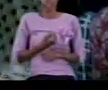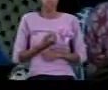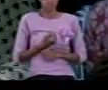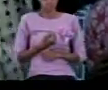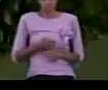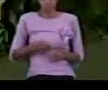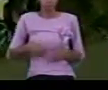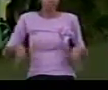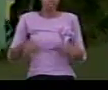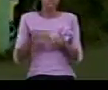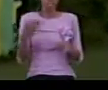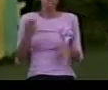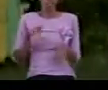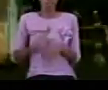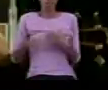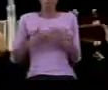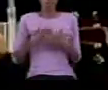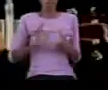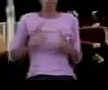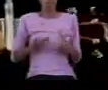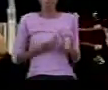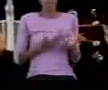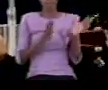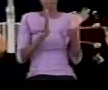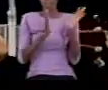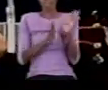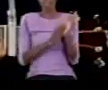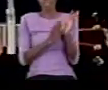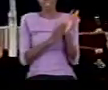Jesus, worthy of all our